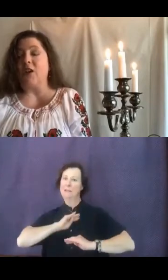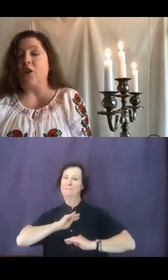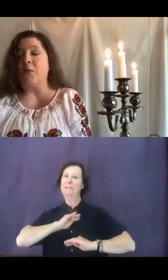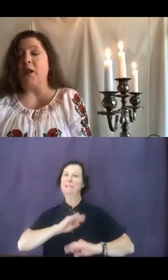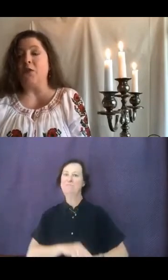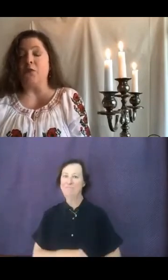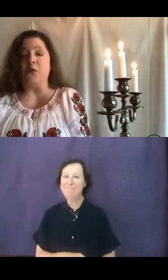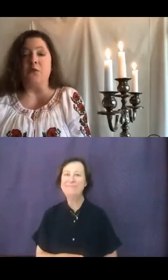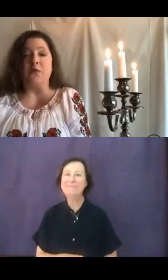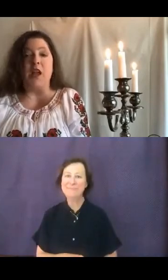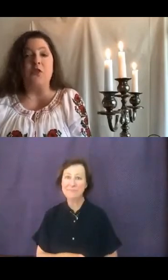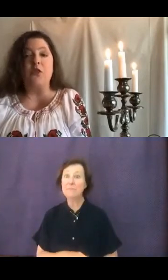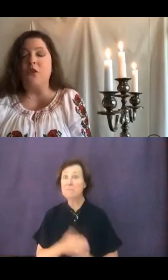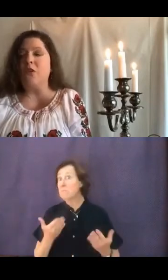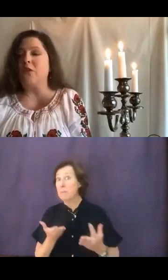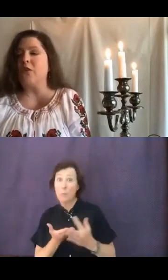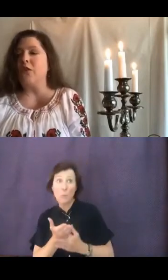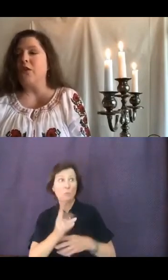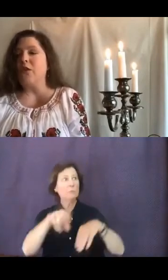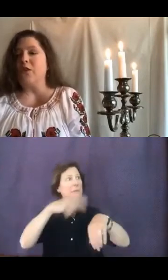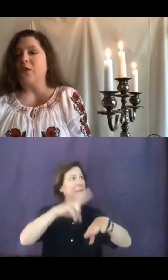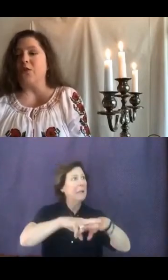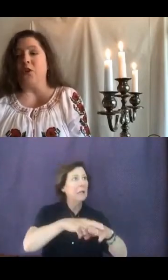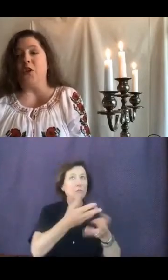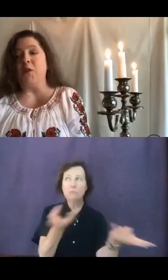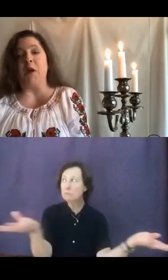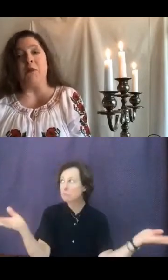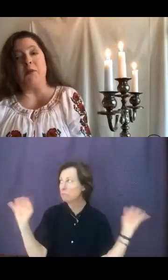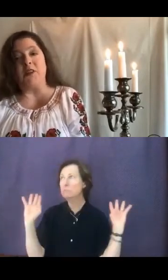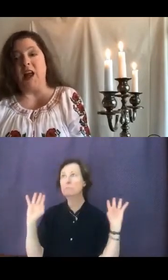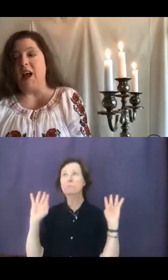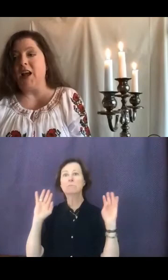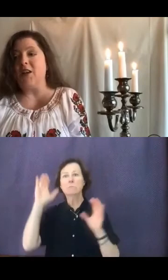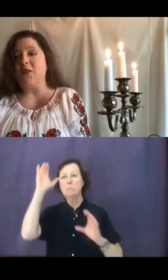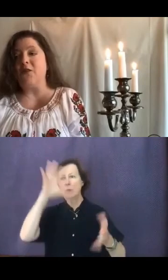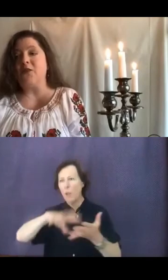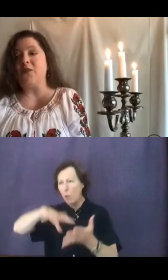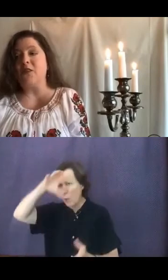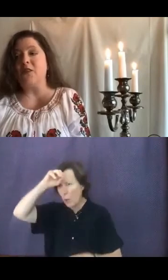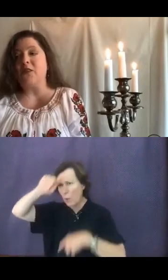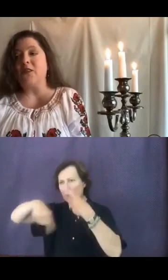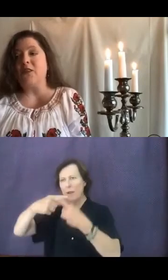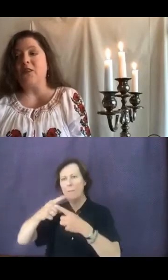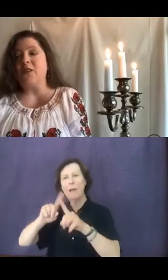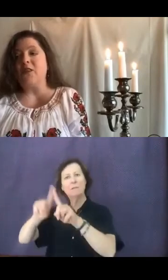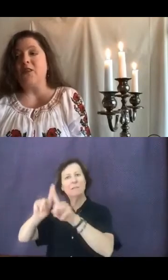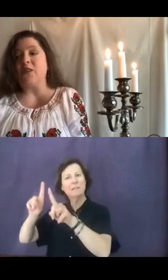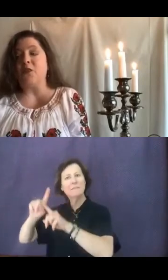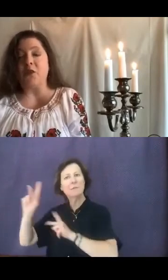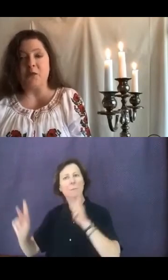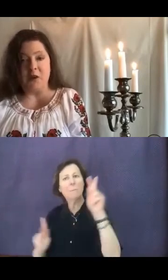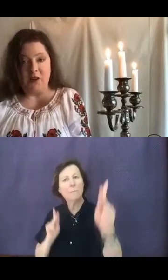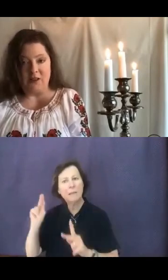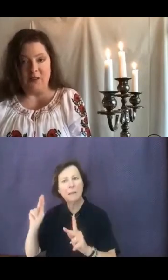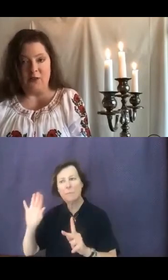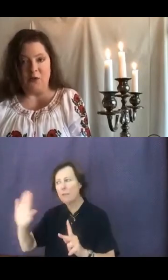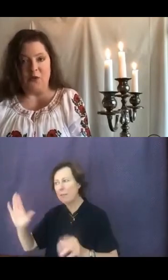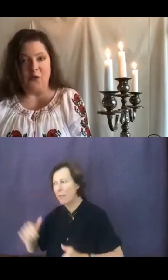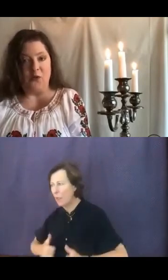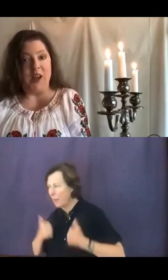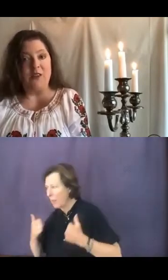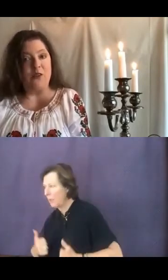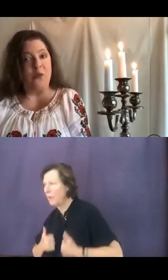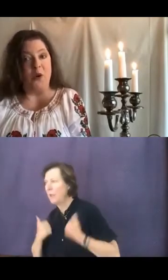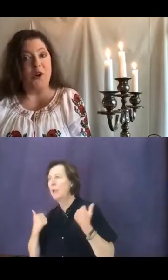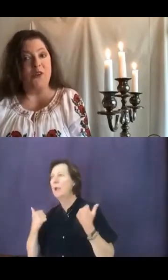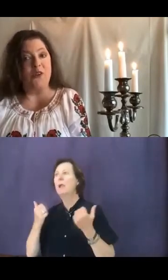It could be through nature, through learning about people's lives, through experiences with